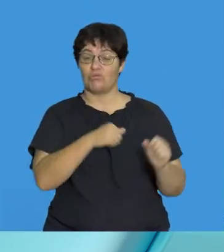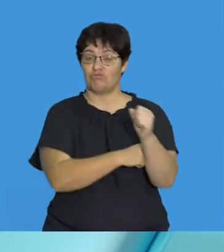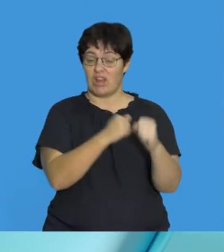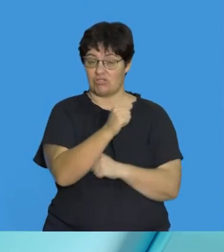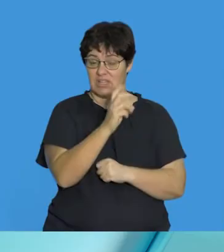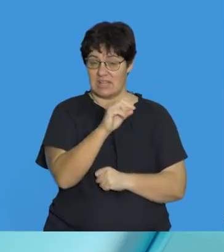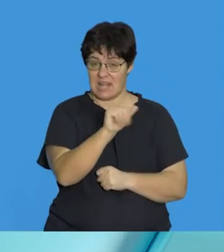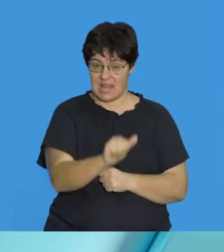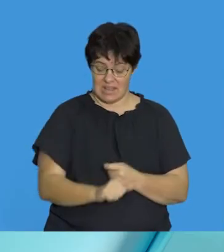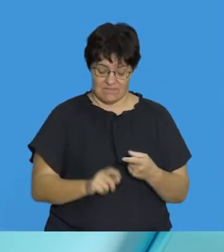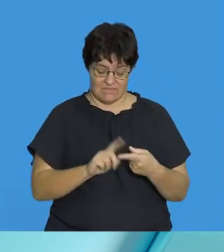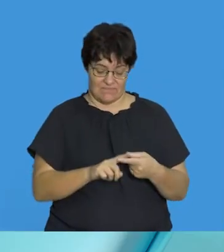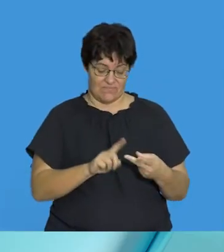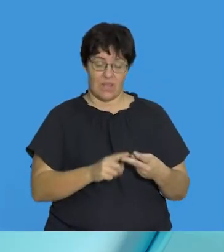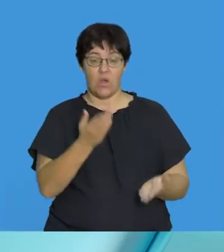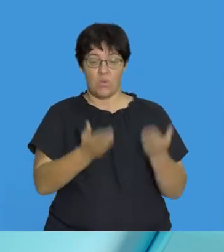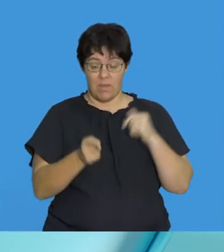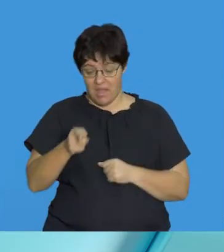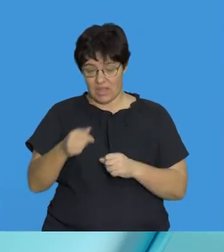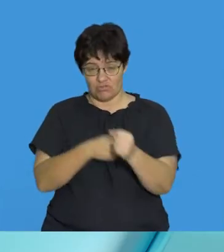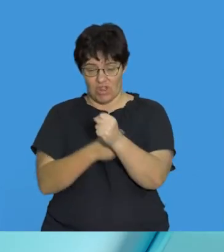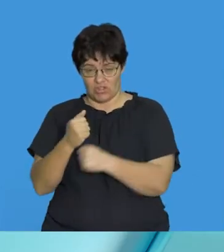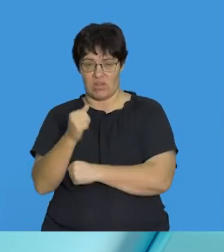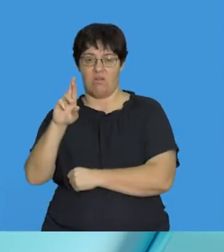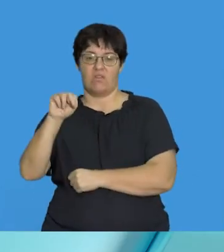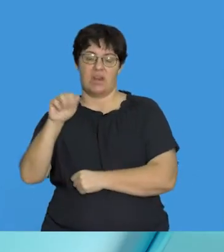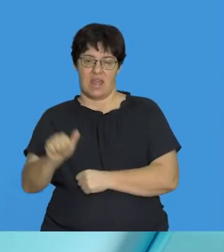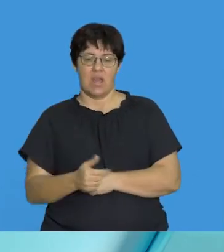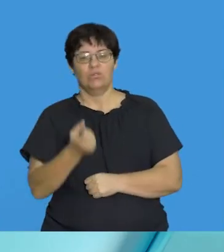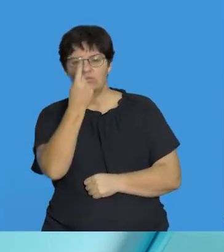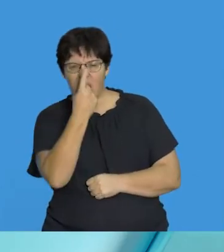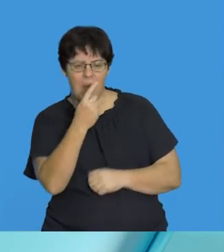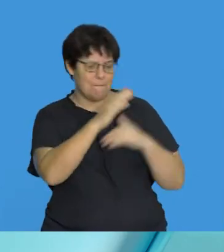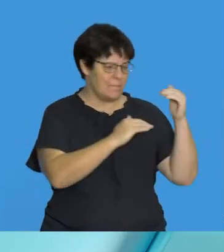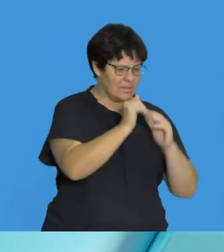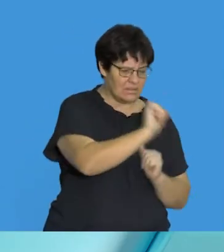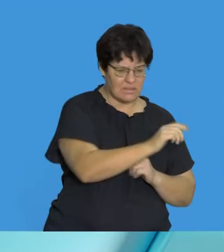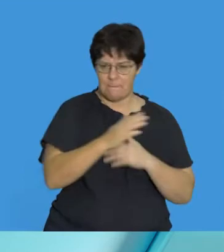So we've looked at the structure of DNA, we've compared that to the structure of RNA, and we've tried to